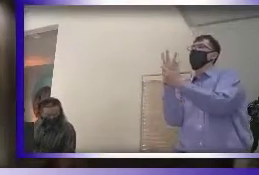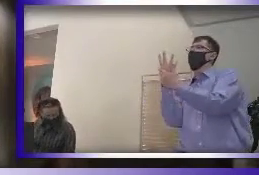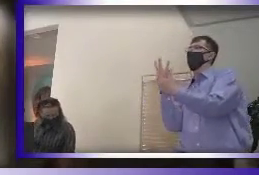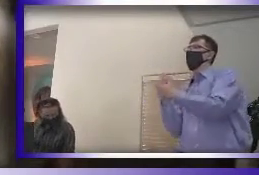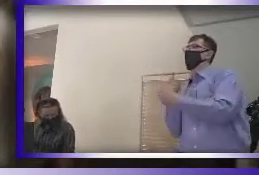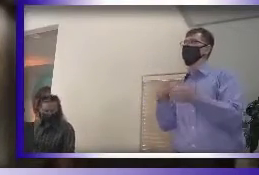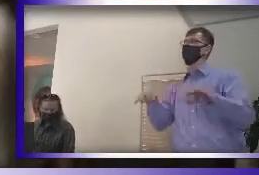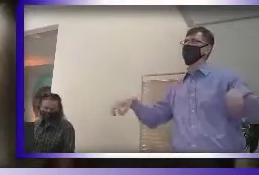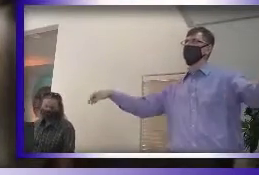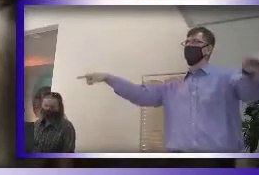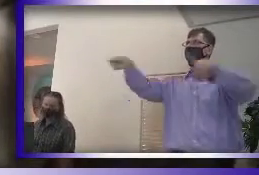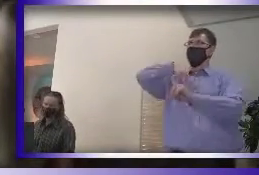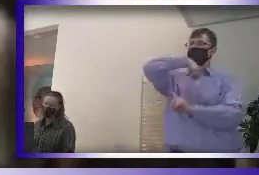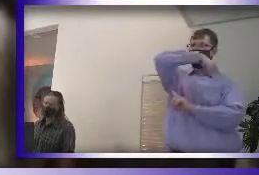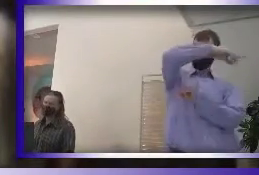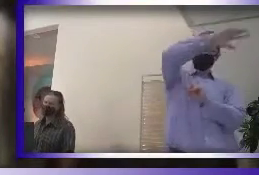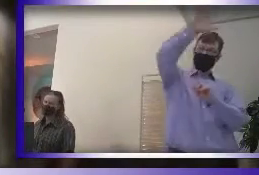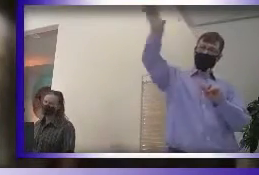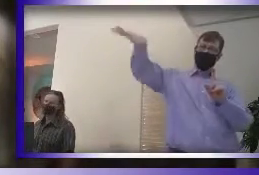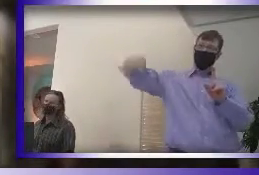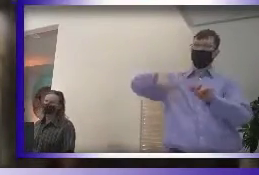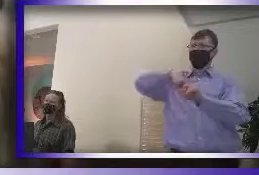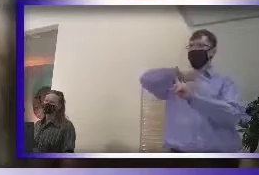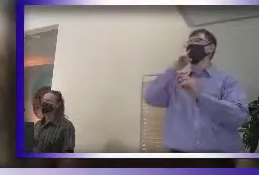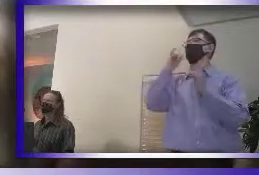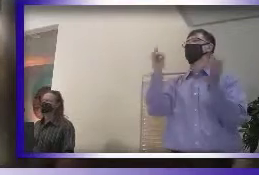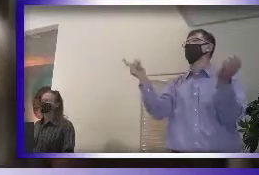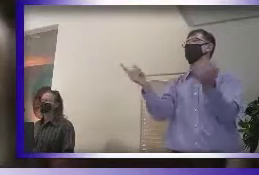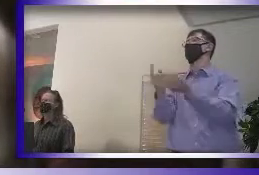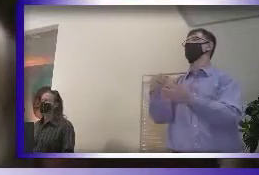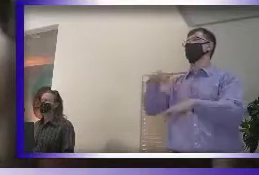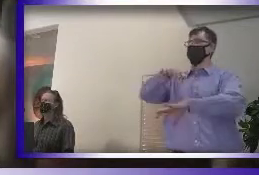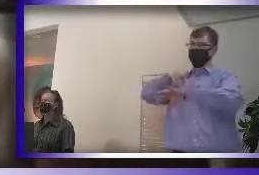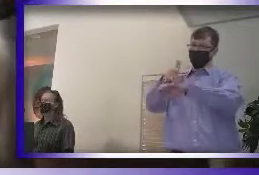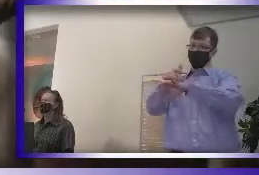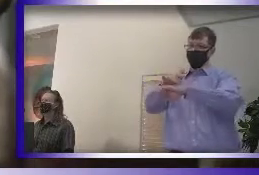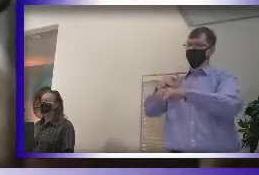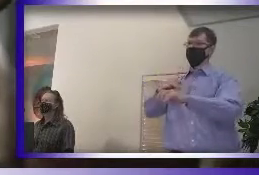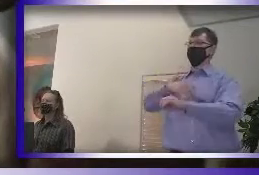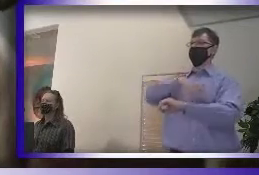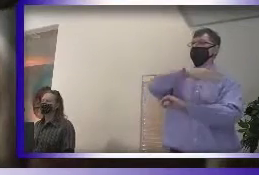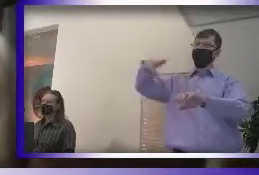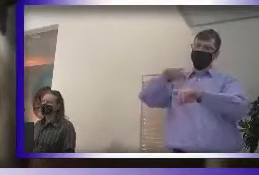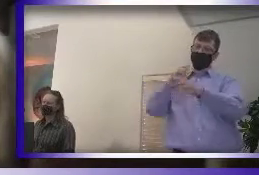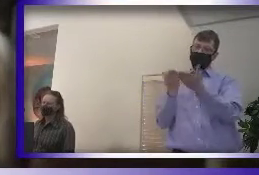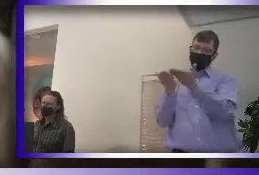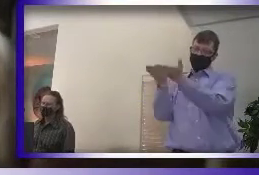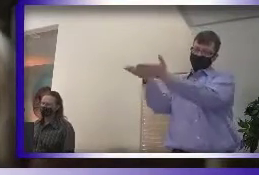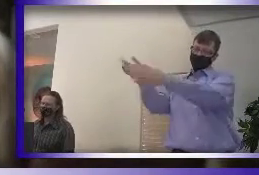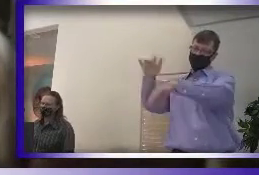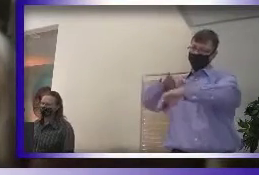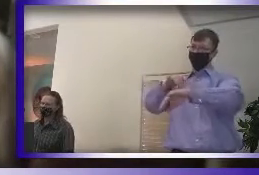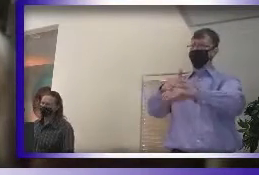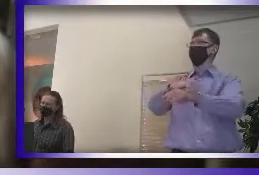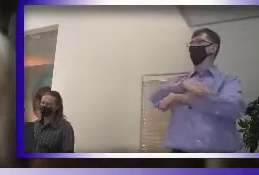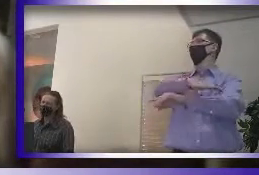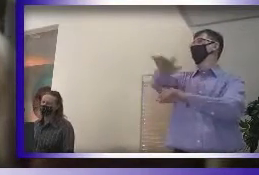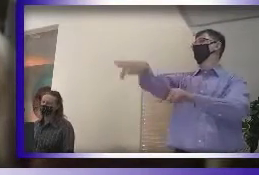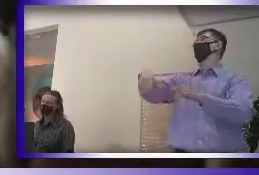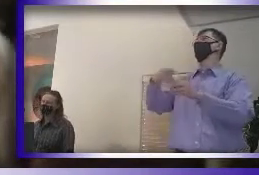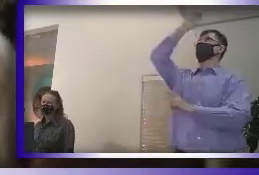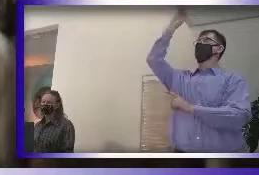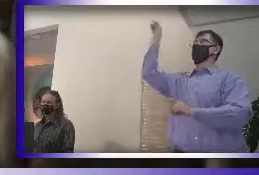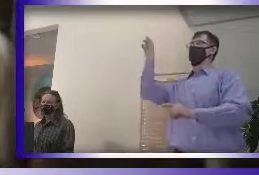year. It is this same energy of pure and perfect life that is in the